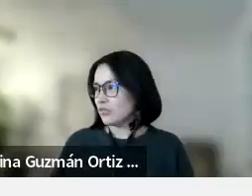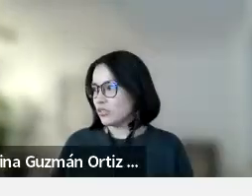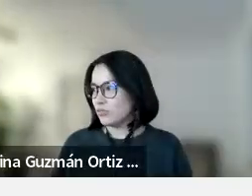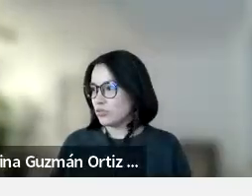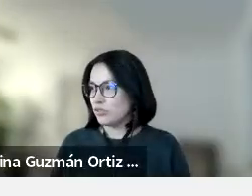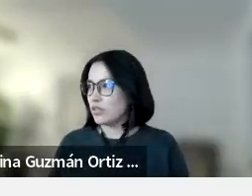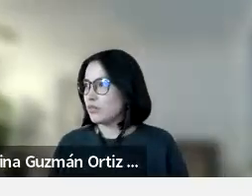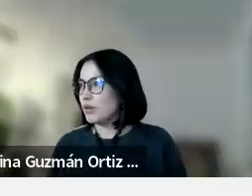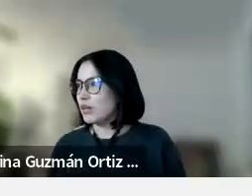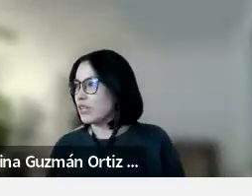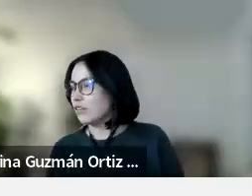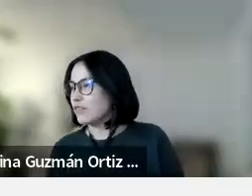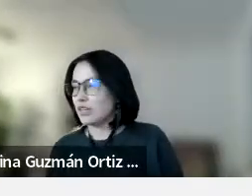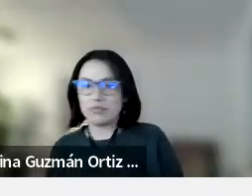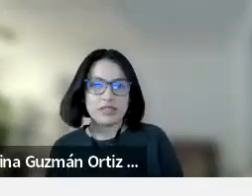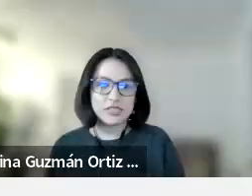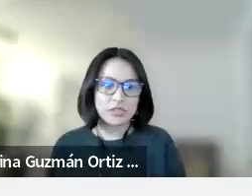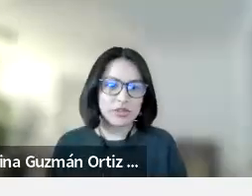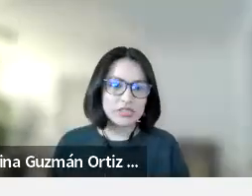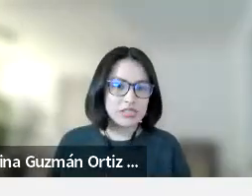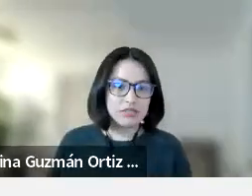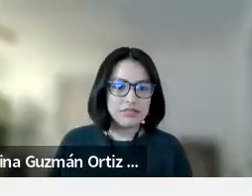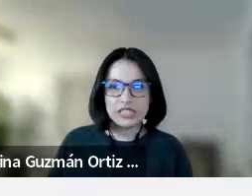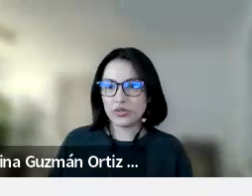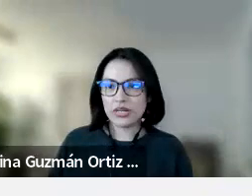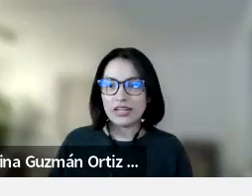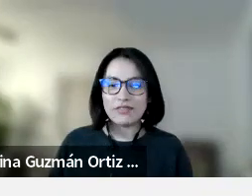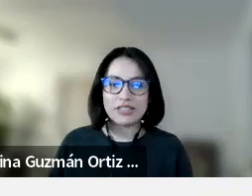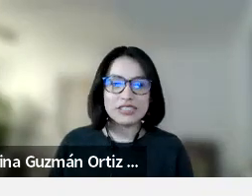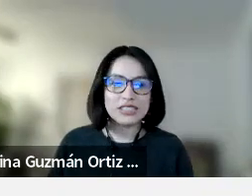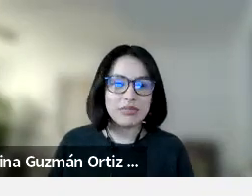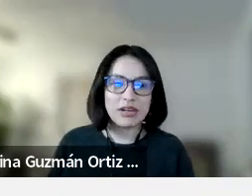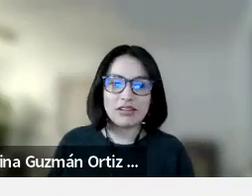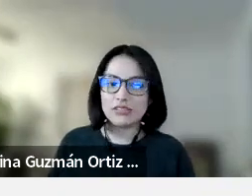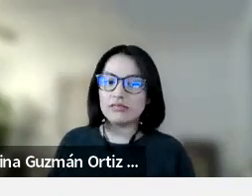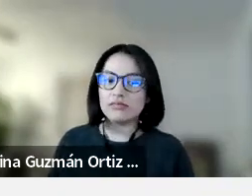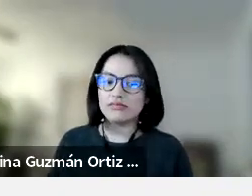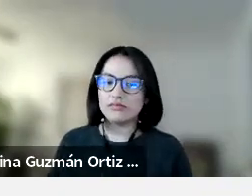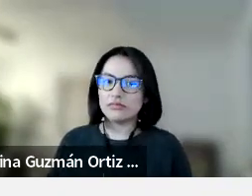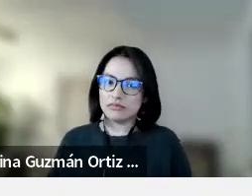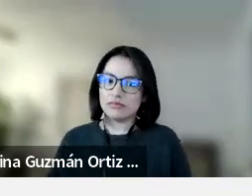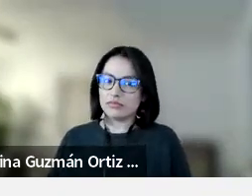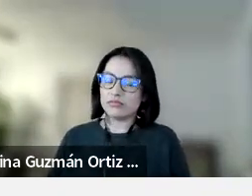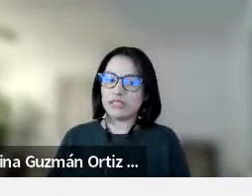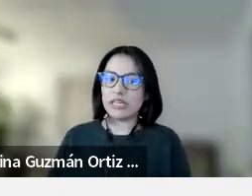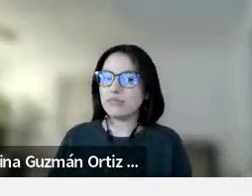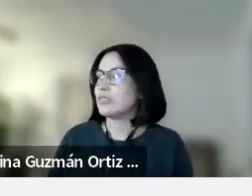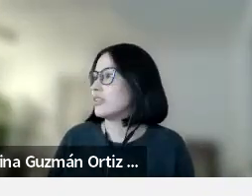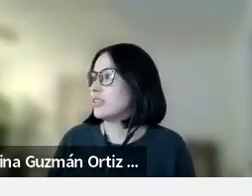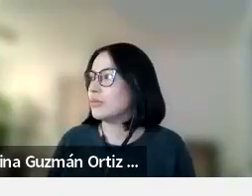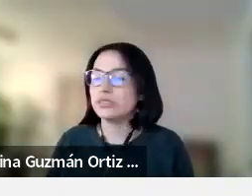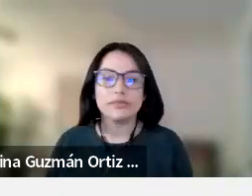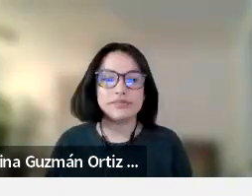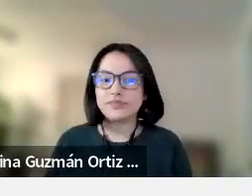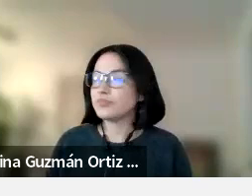Allison, I'm still troubleshooting with our Vietnamese interpreter, so if they join in, if you could just keep an eye out to link into